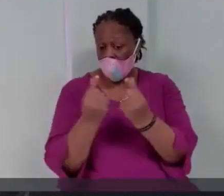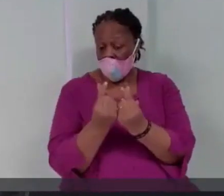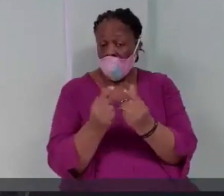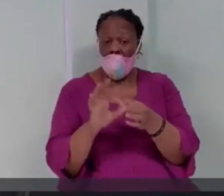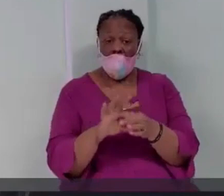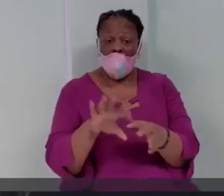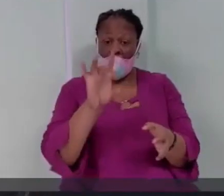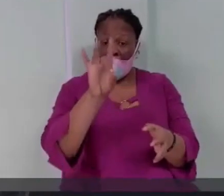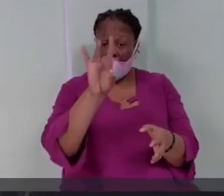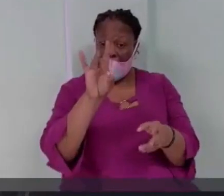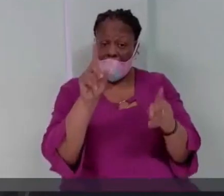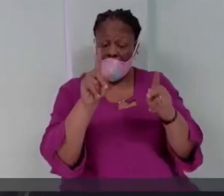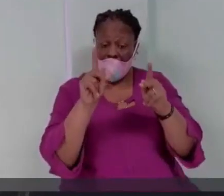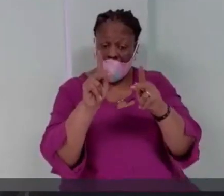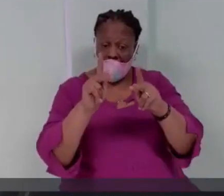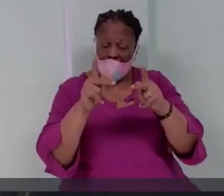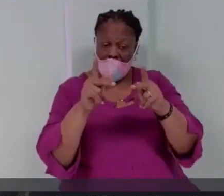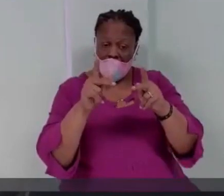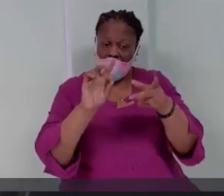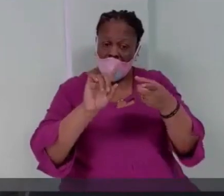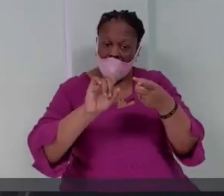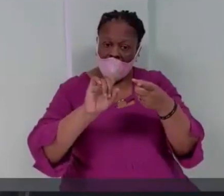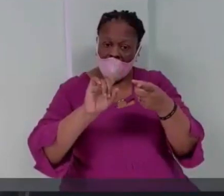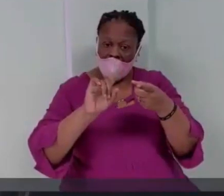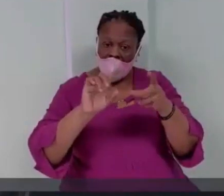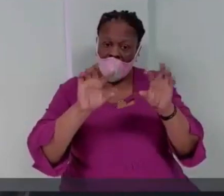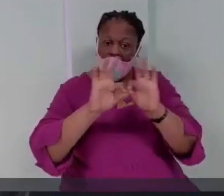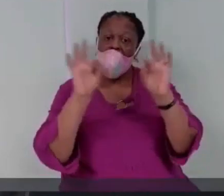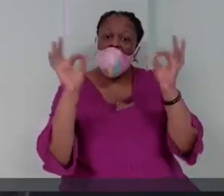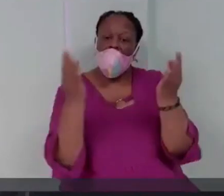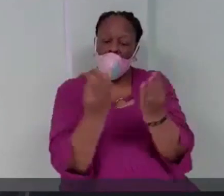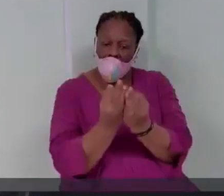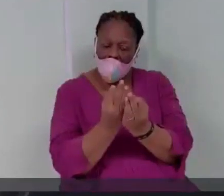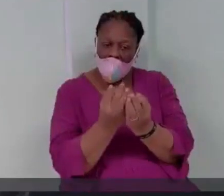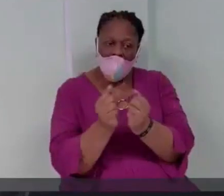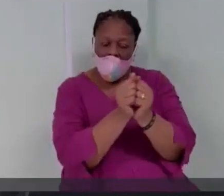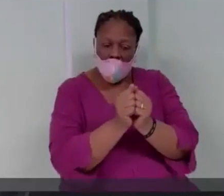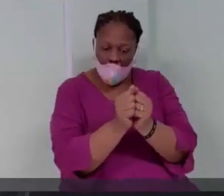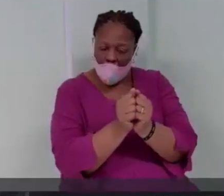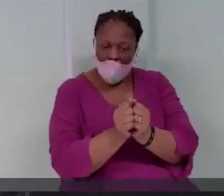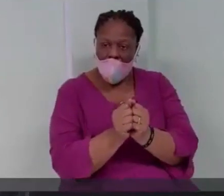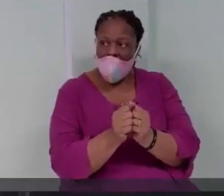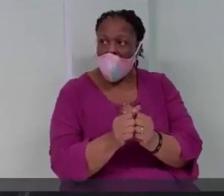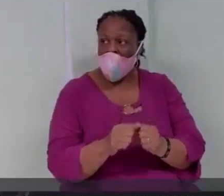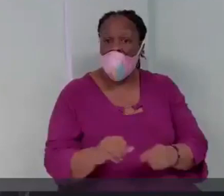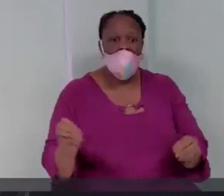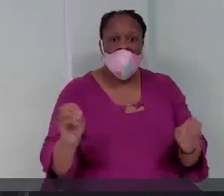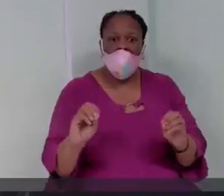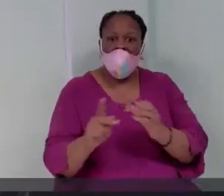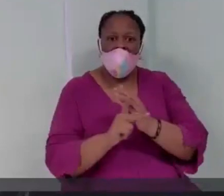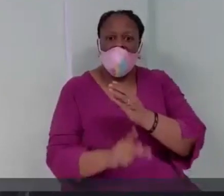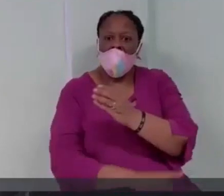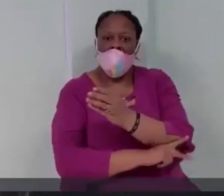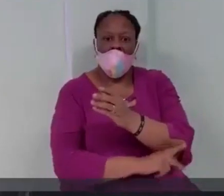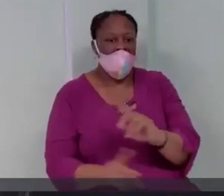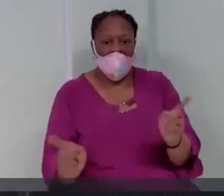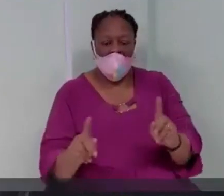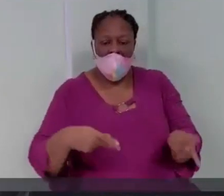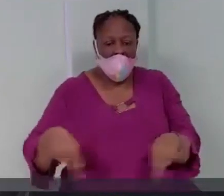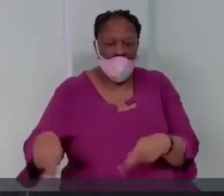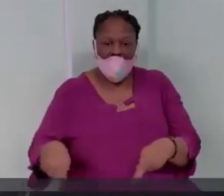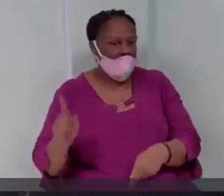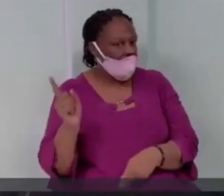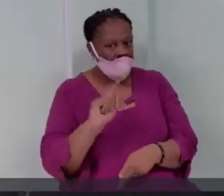family being in close proximity to each other. There shall be no picnics, beach